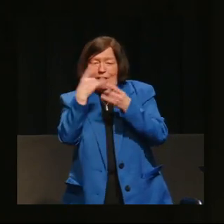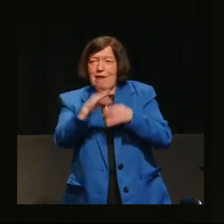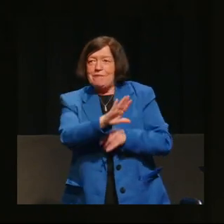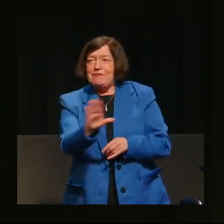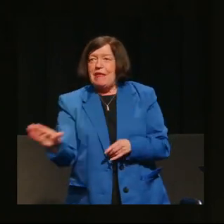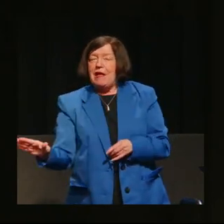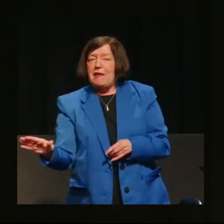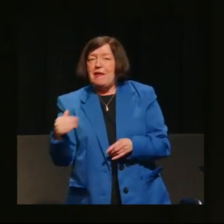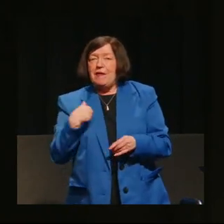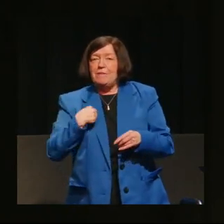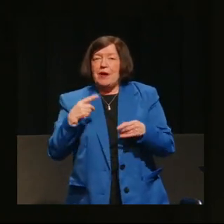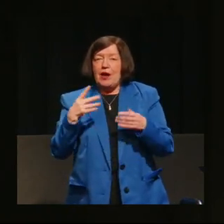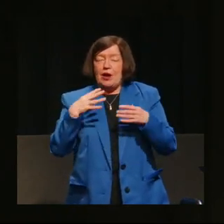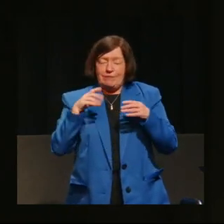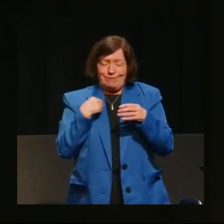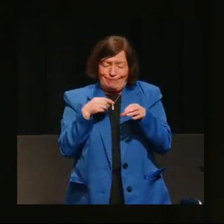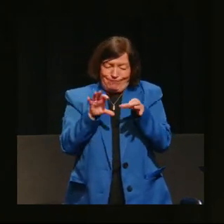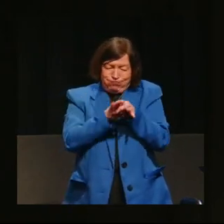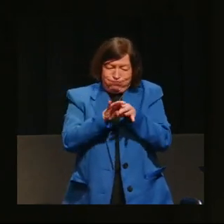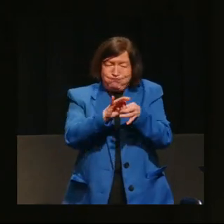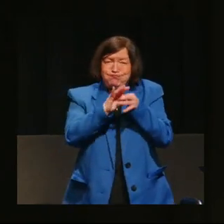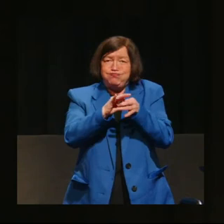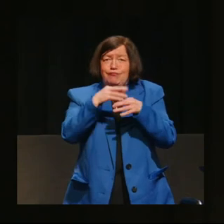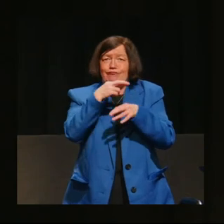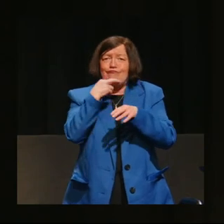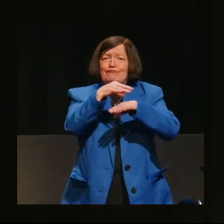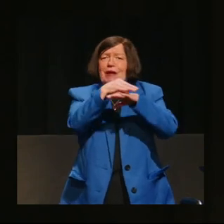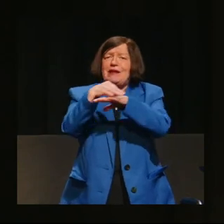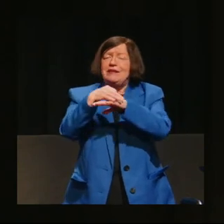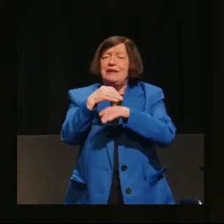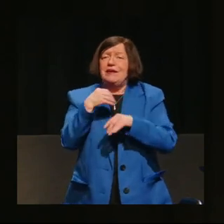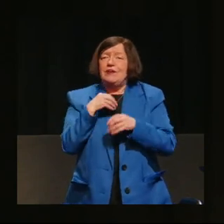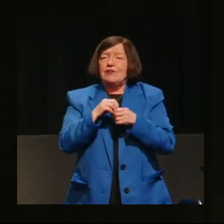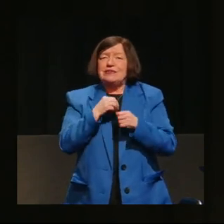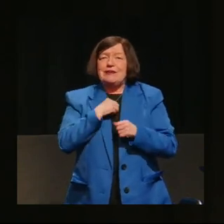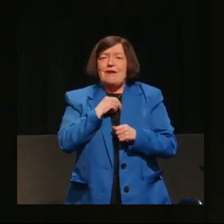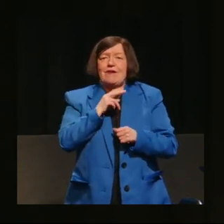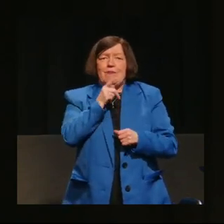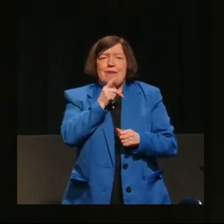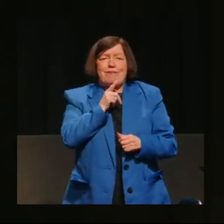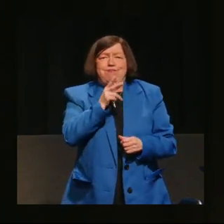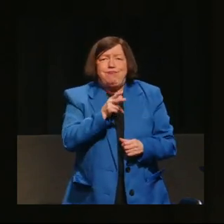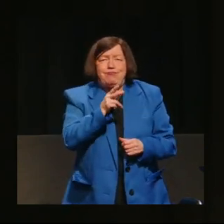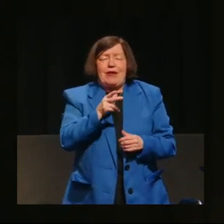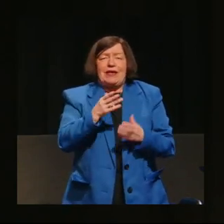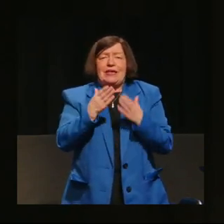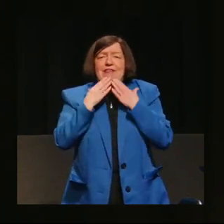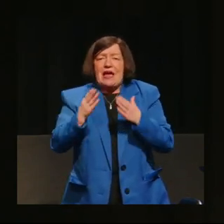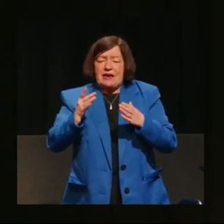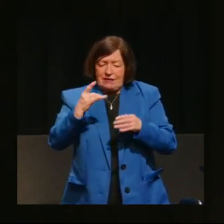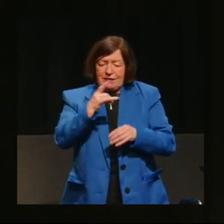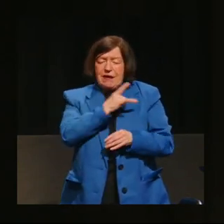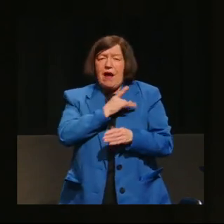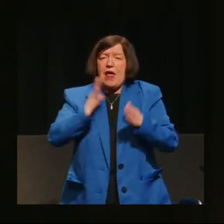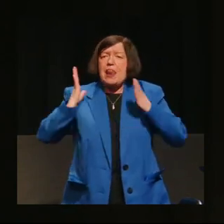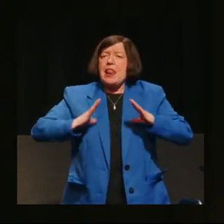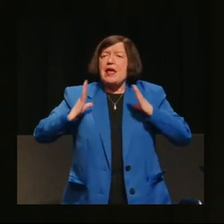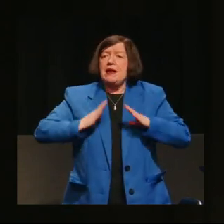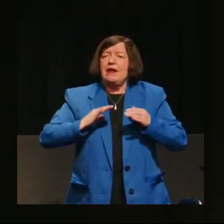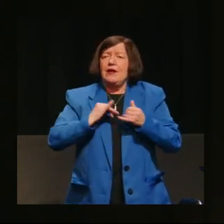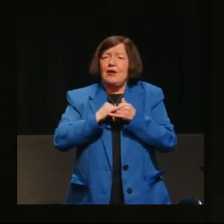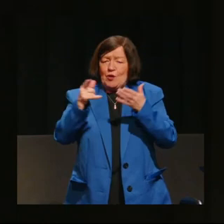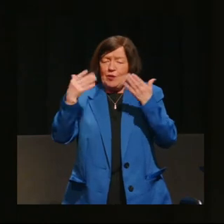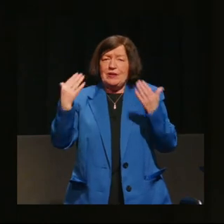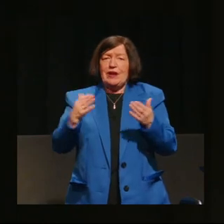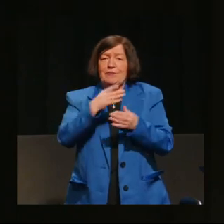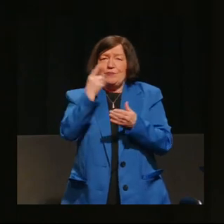them, my close relatives. I try to find my voice, thanking the kind lady who must by